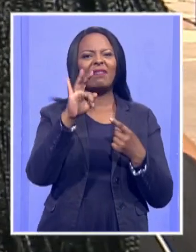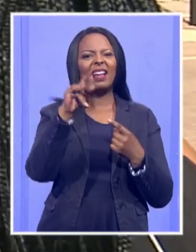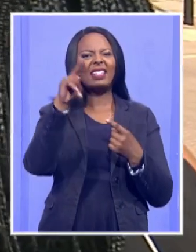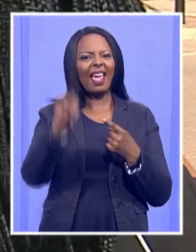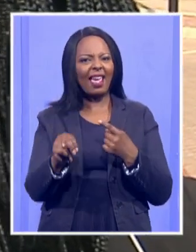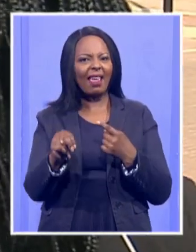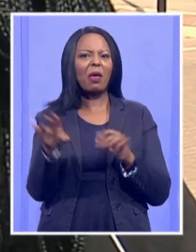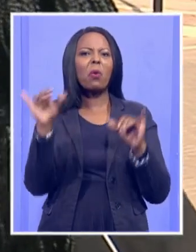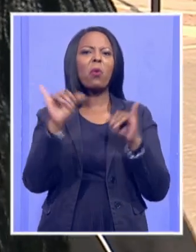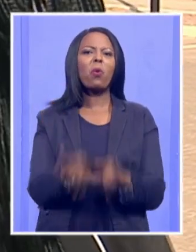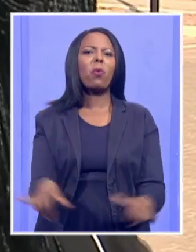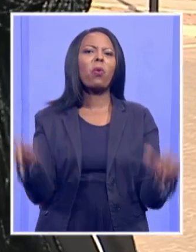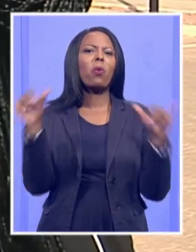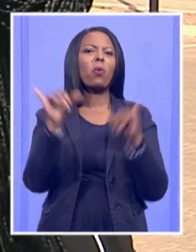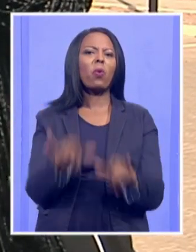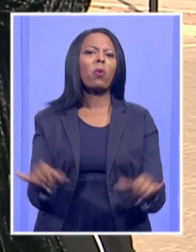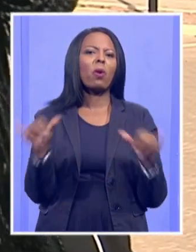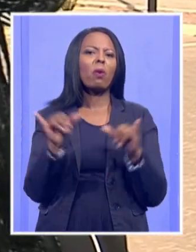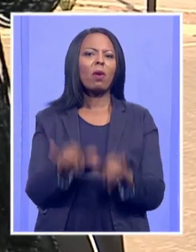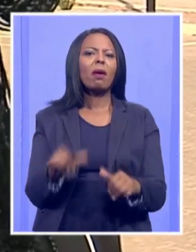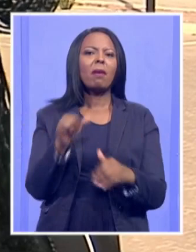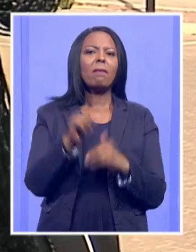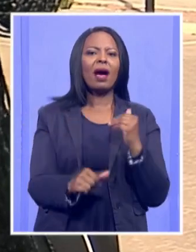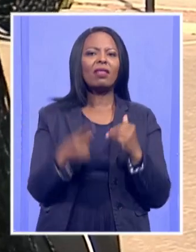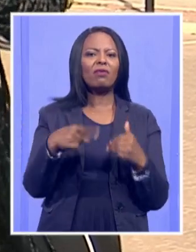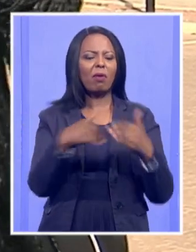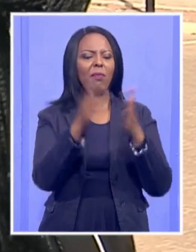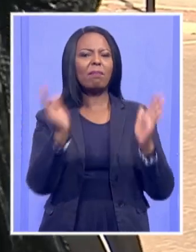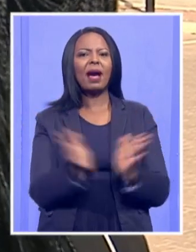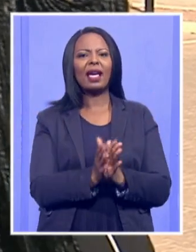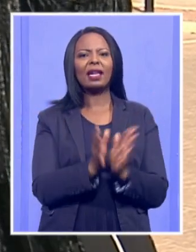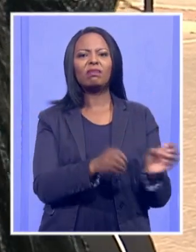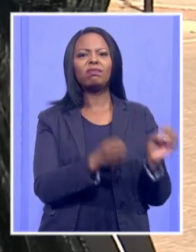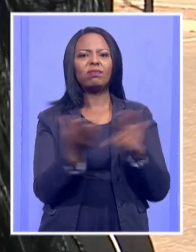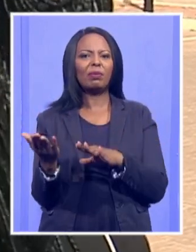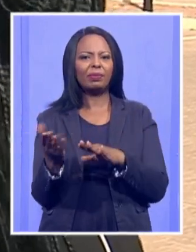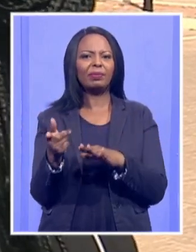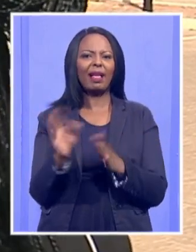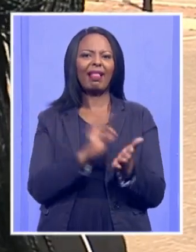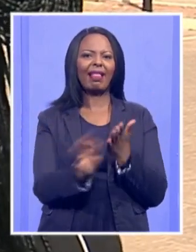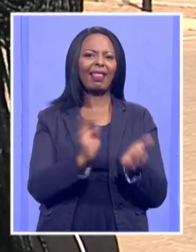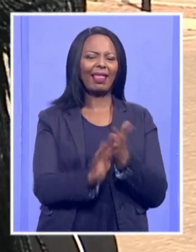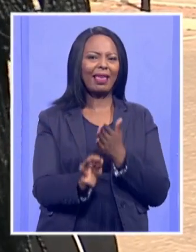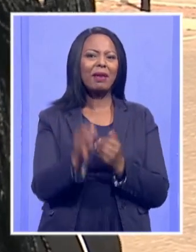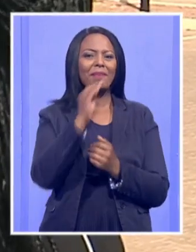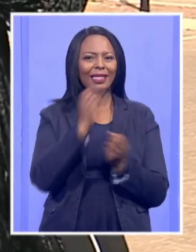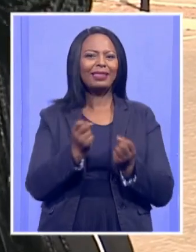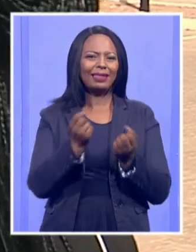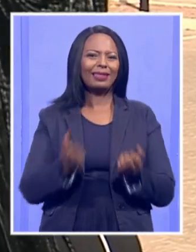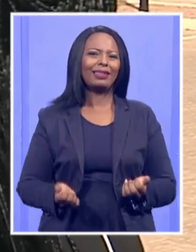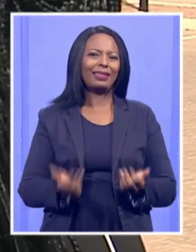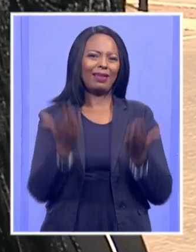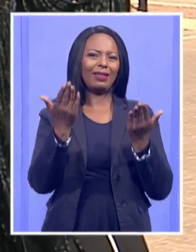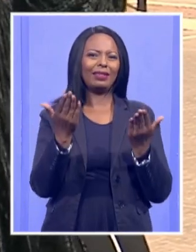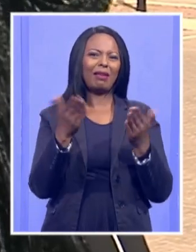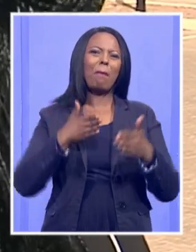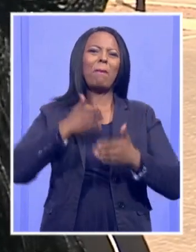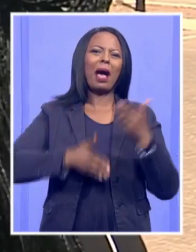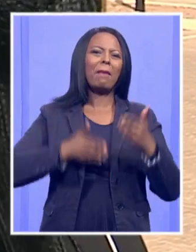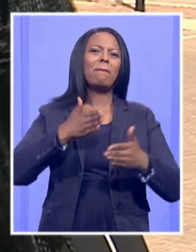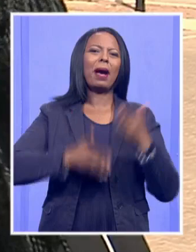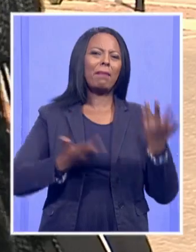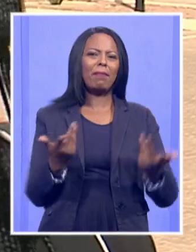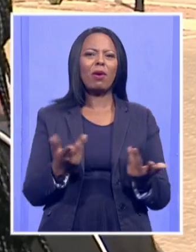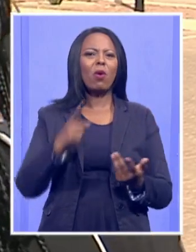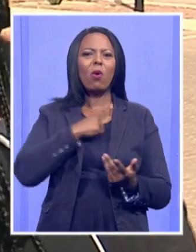they're waiting about over a month for their buckets to be changed. So it still speaks to service delivery, things that can be implemented